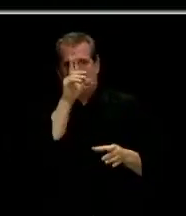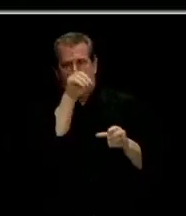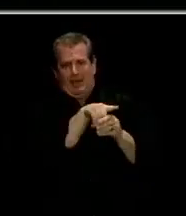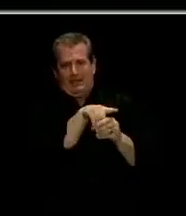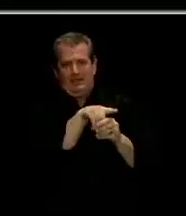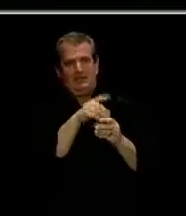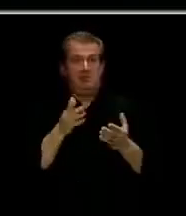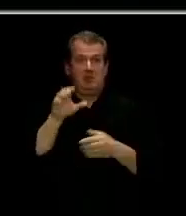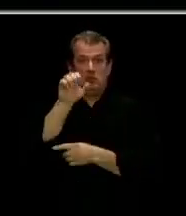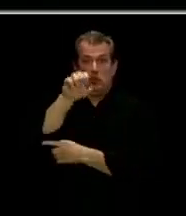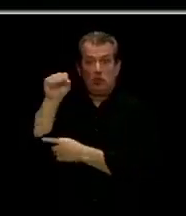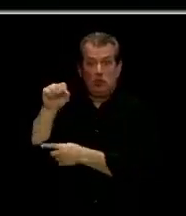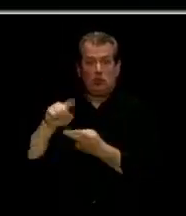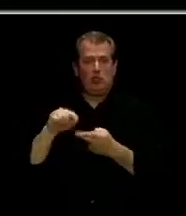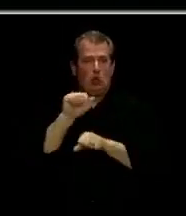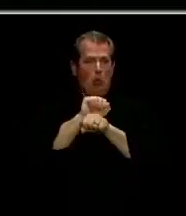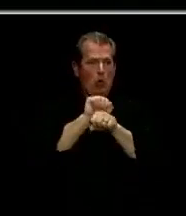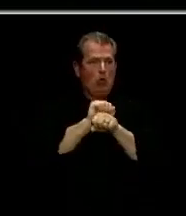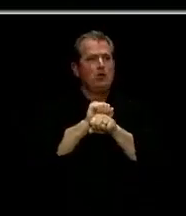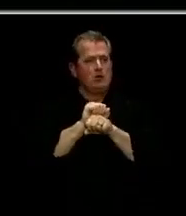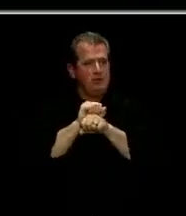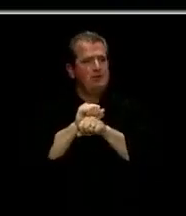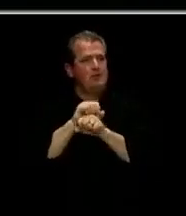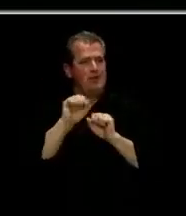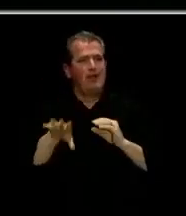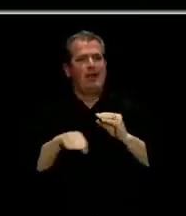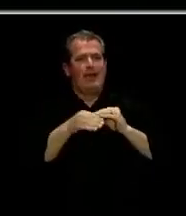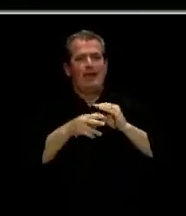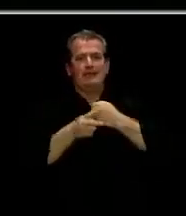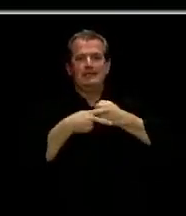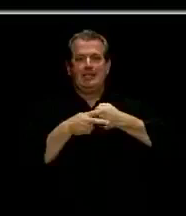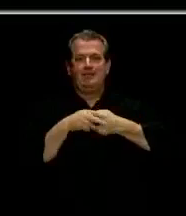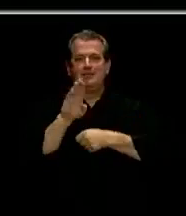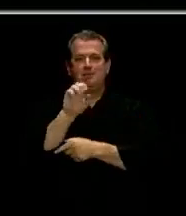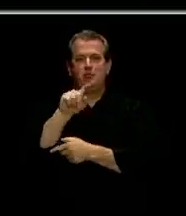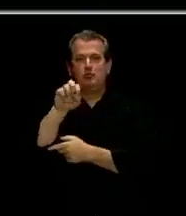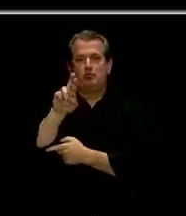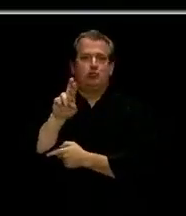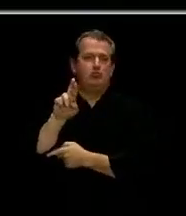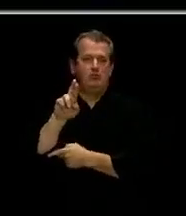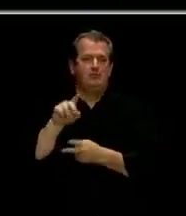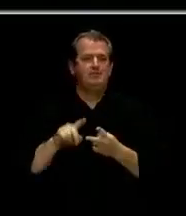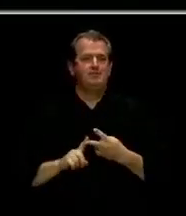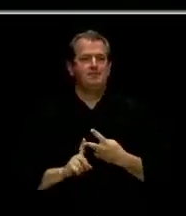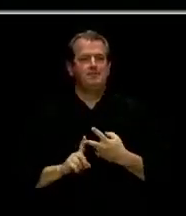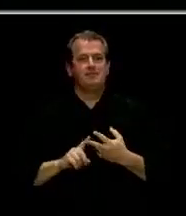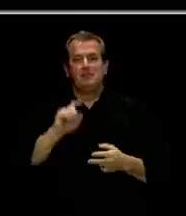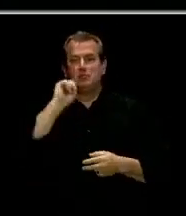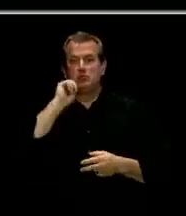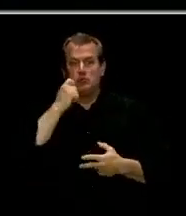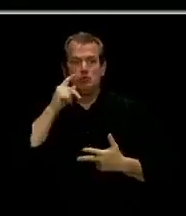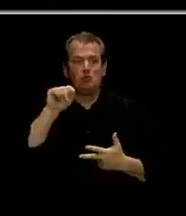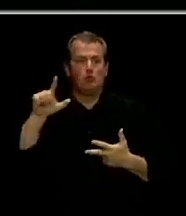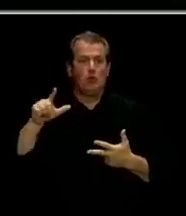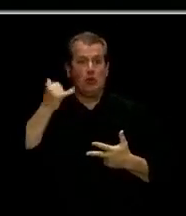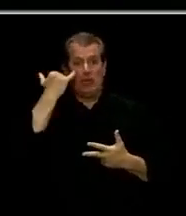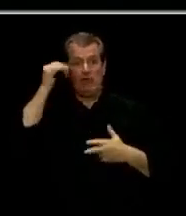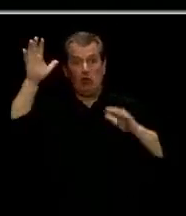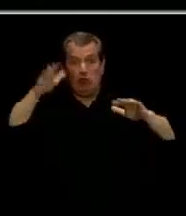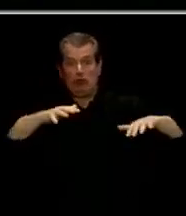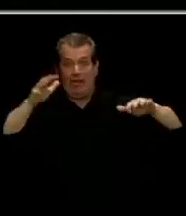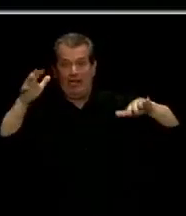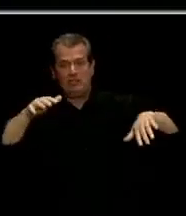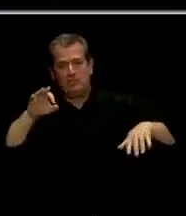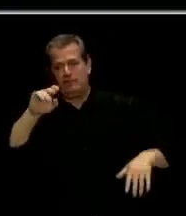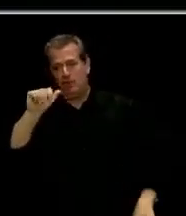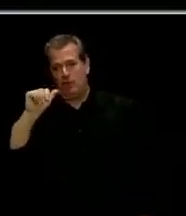or your work and employment. We're offering a savings booster, kind of a cool little tool where if it rains, which in